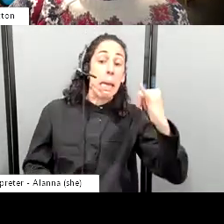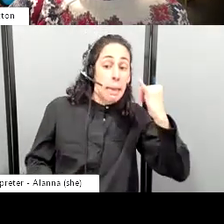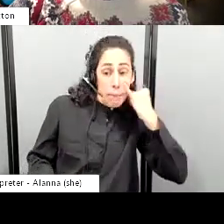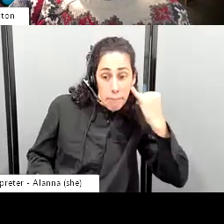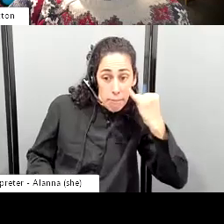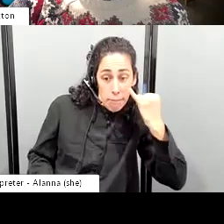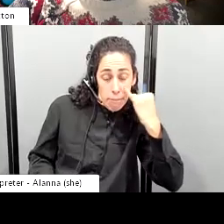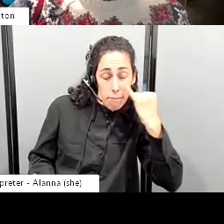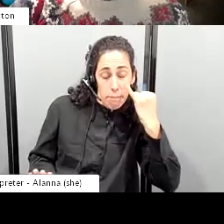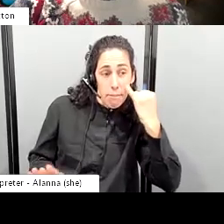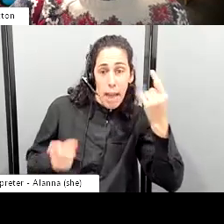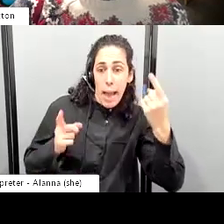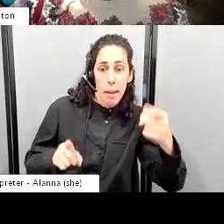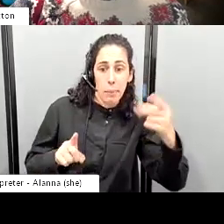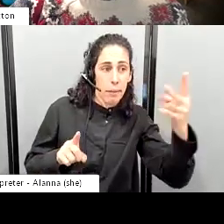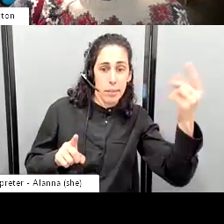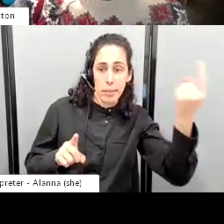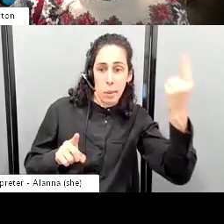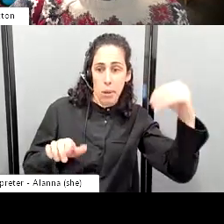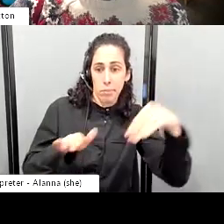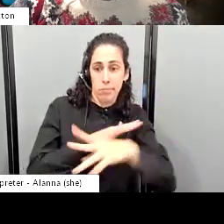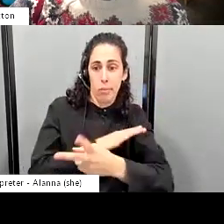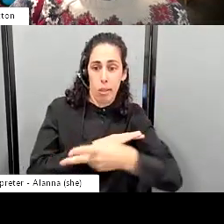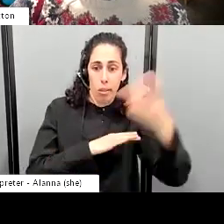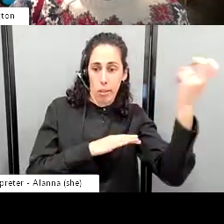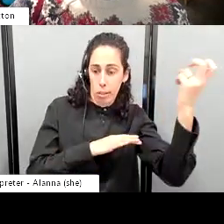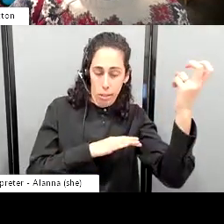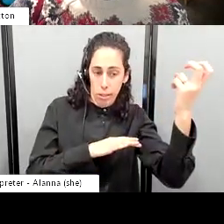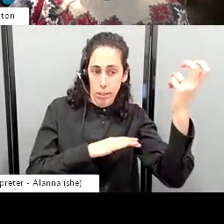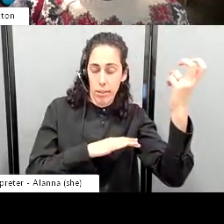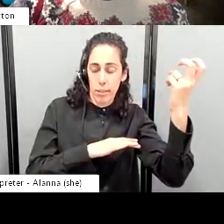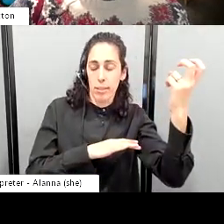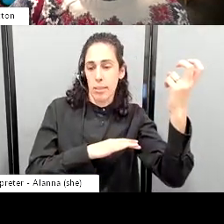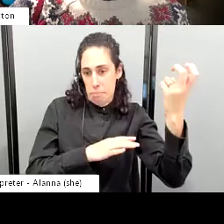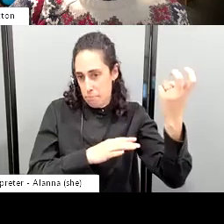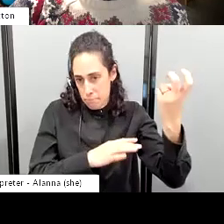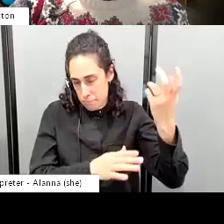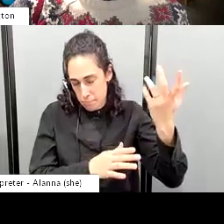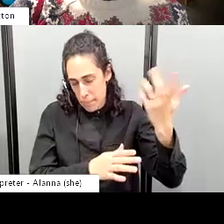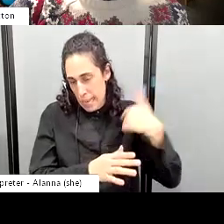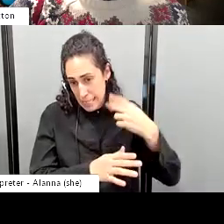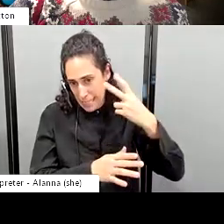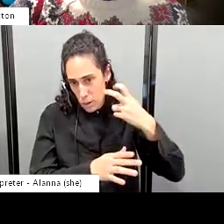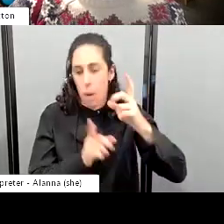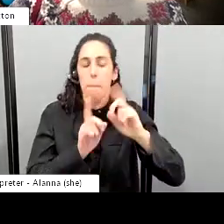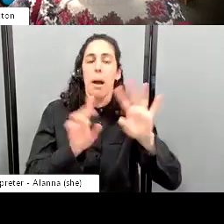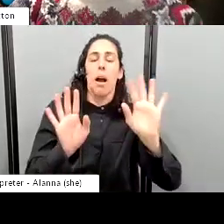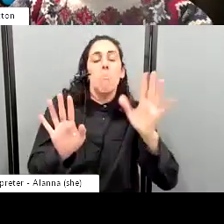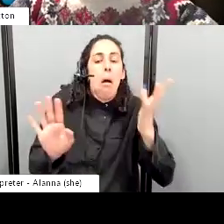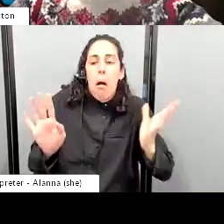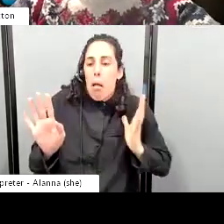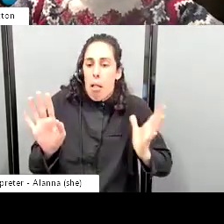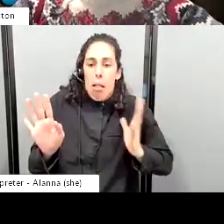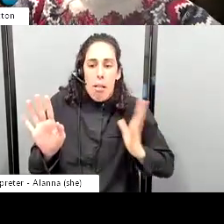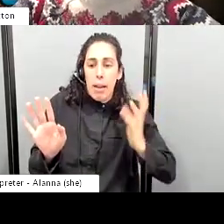then that the 30 days worth of data would be available. So for that reason, it's typically better not to put anything in your prompts